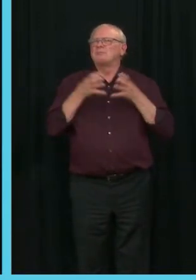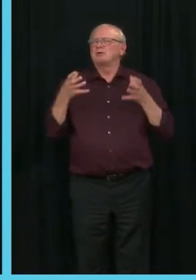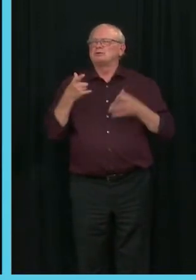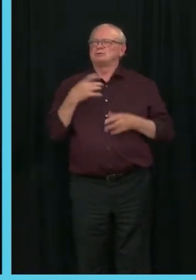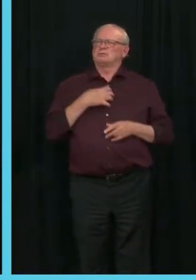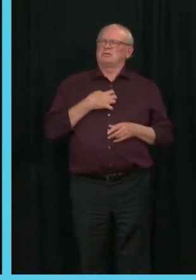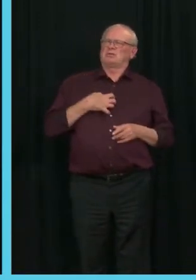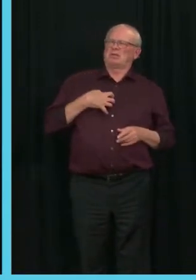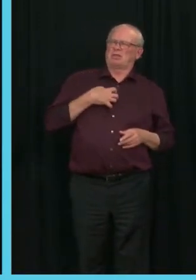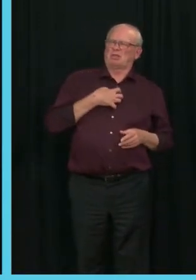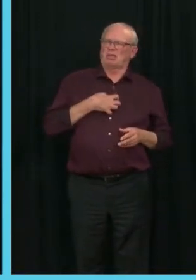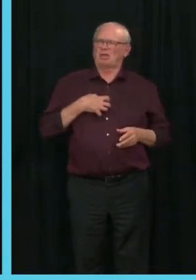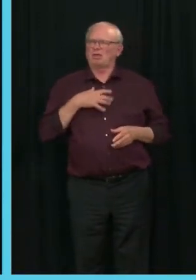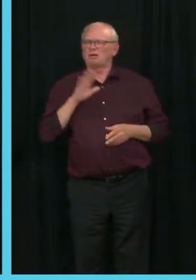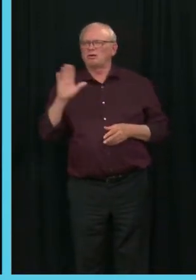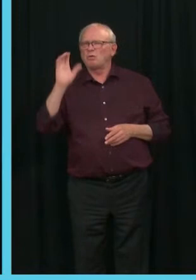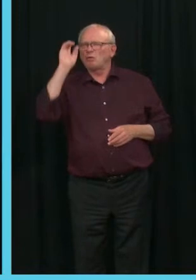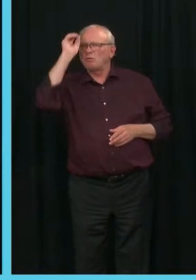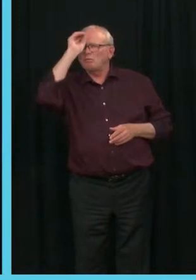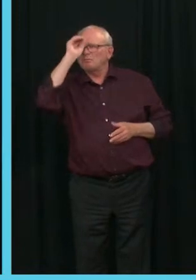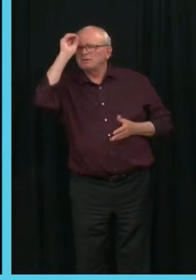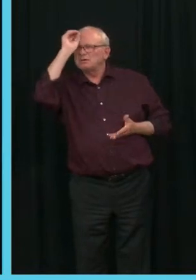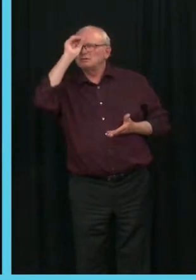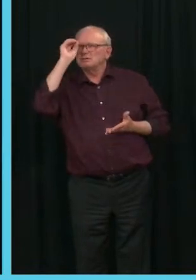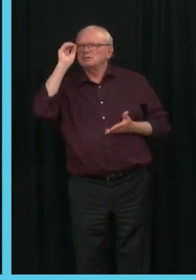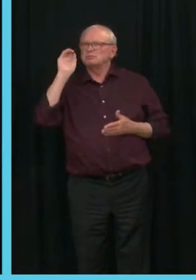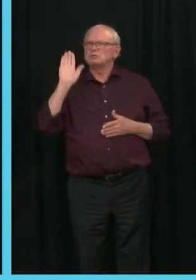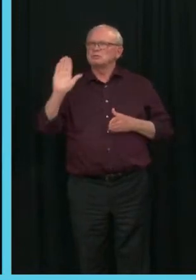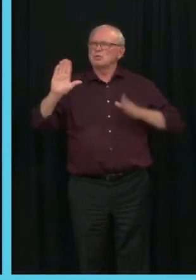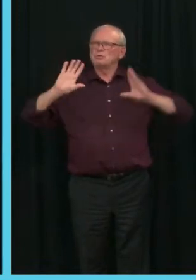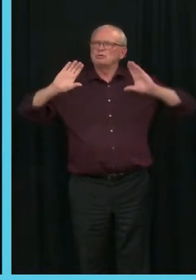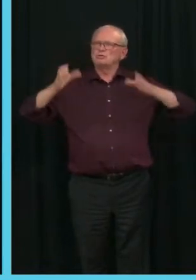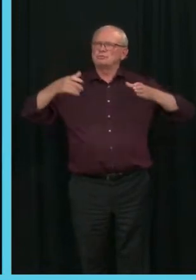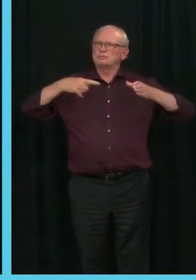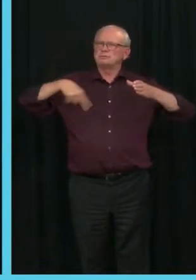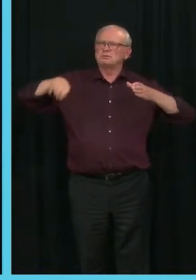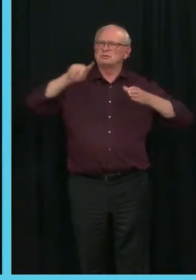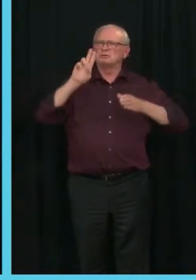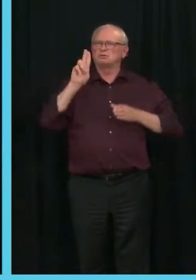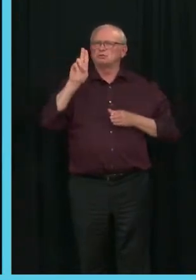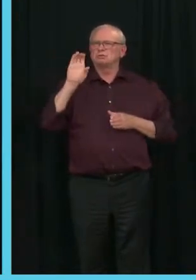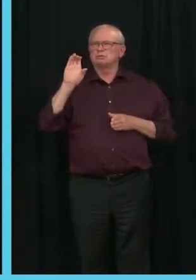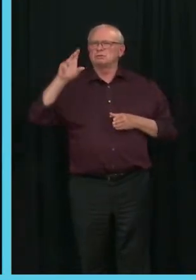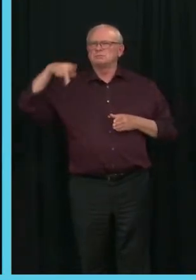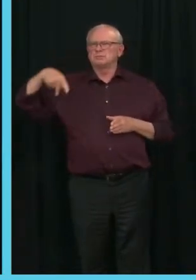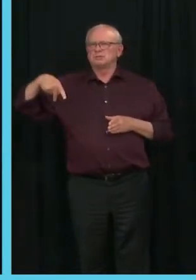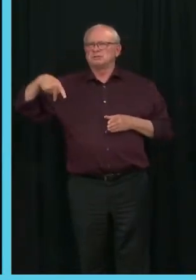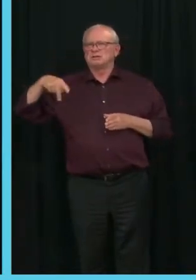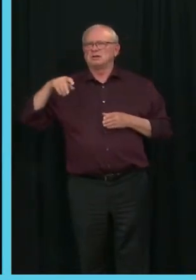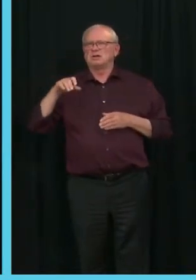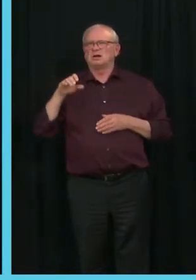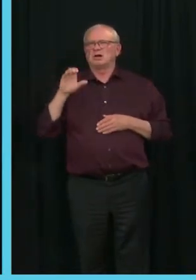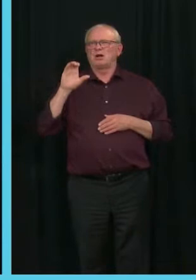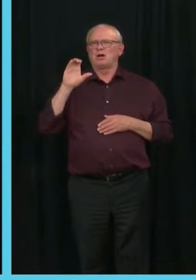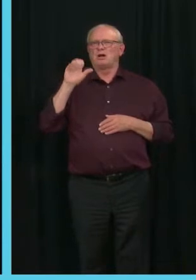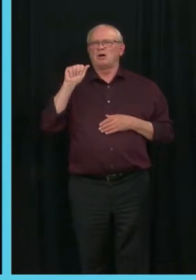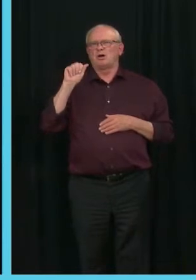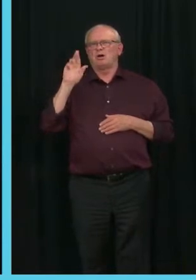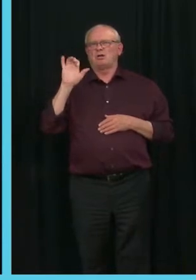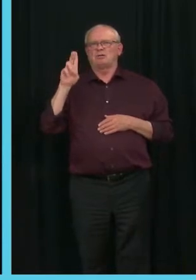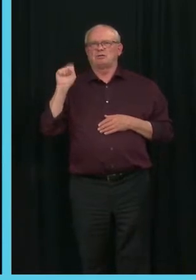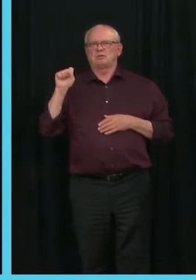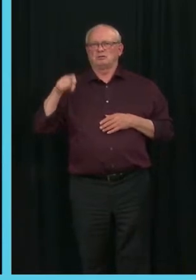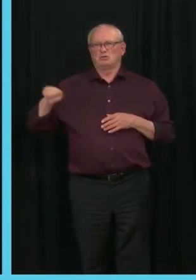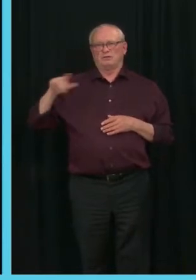opinion, in the UCP caucus? And do you see your leadership in jeopardy in any